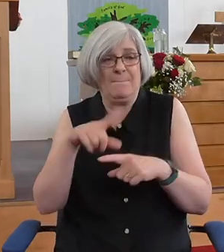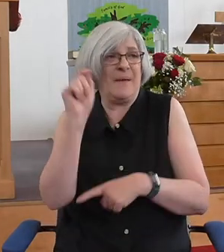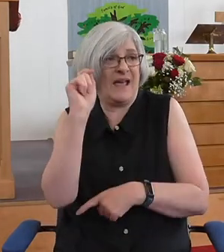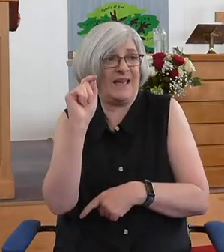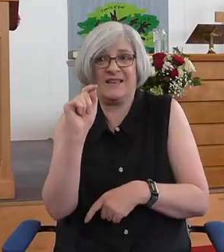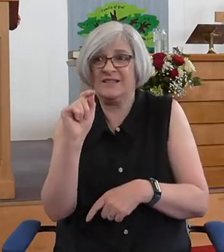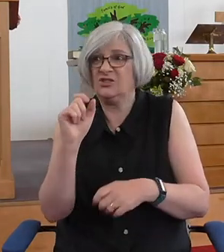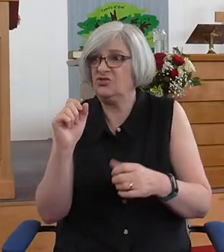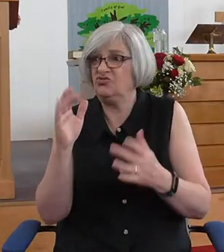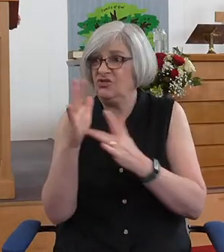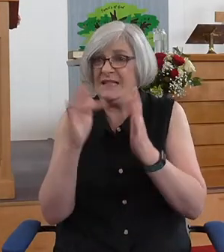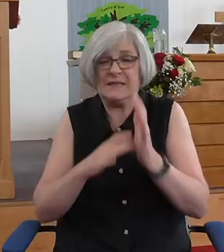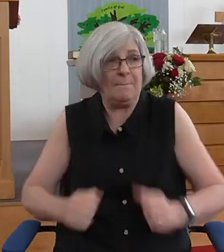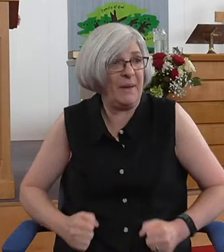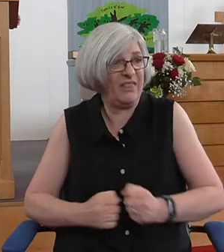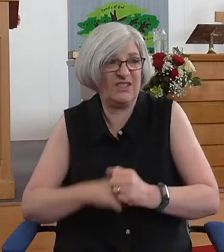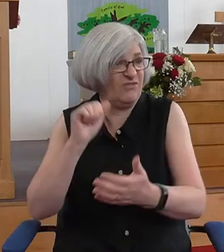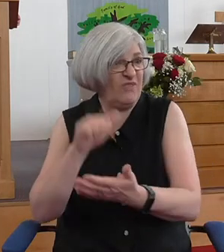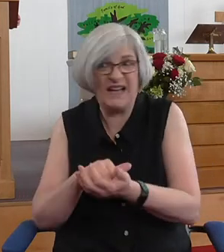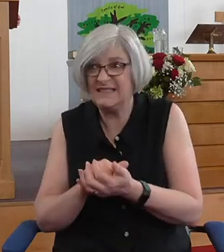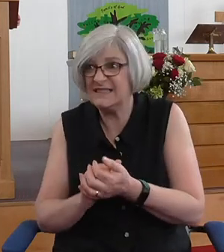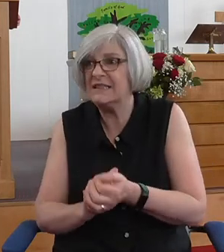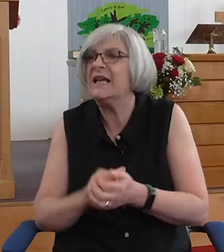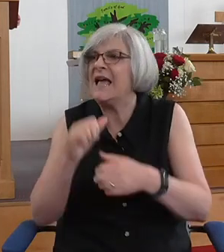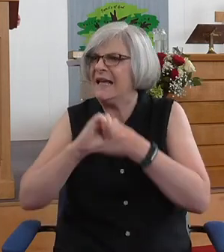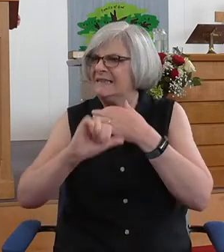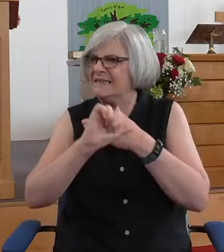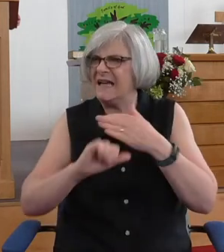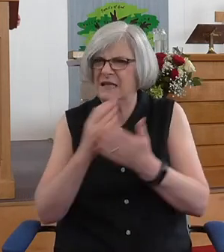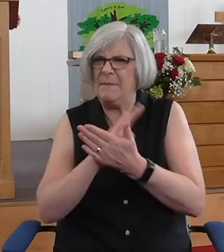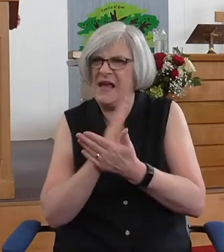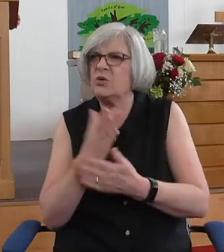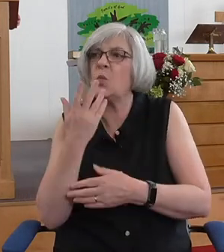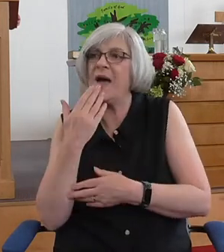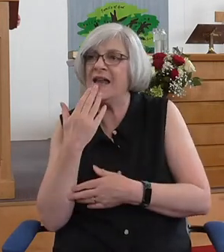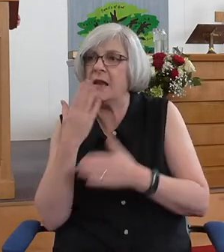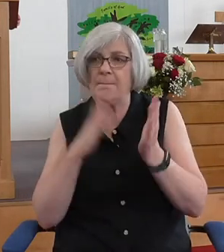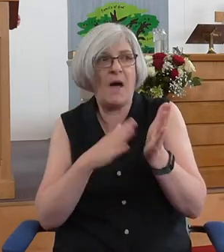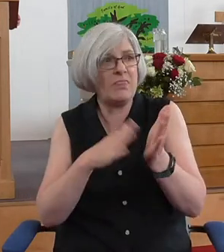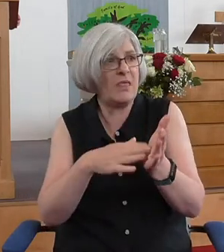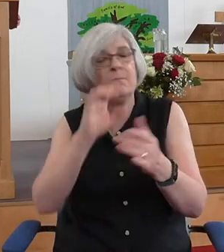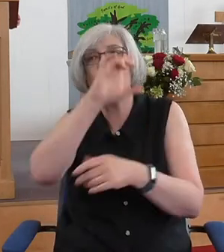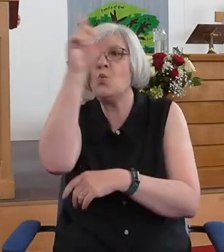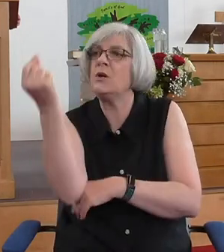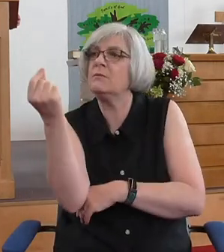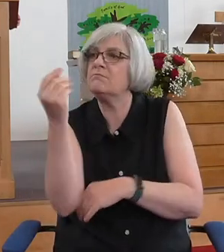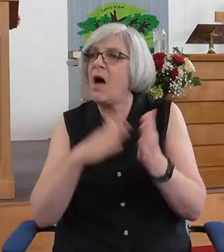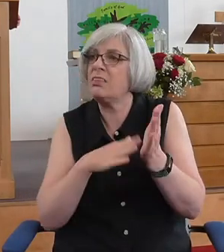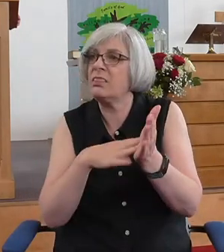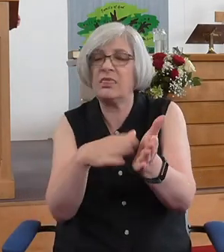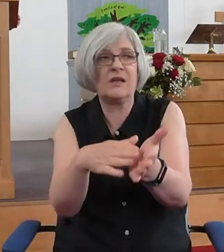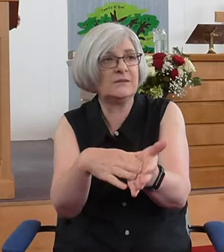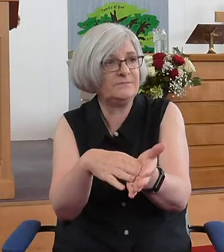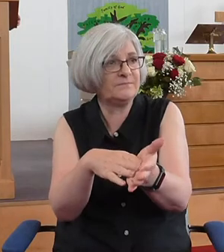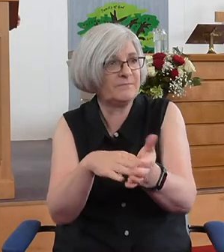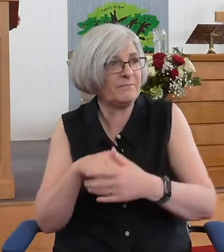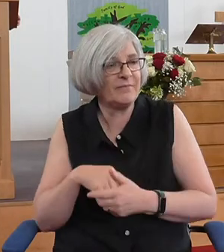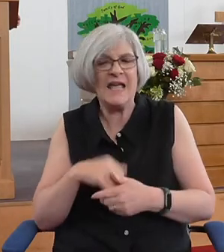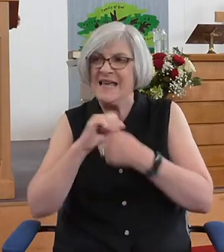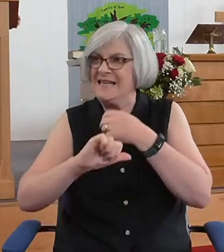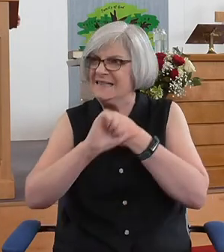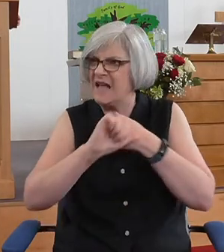and Easter depends on the cycles of the moon. Even the name Easter probably comes from the Germanic goddess of the spring.